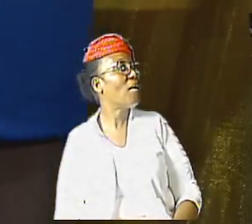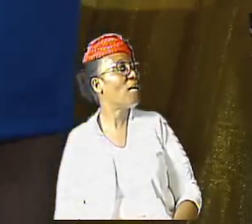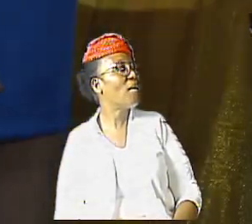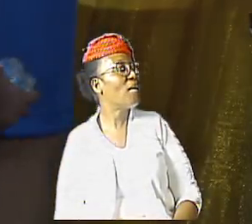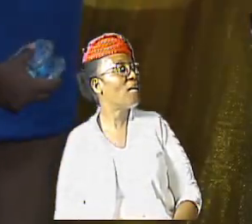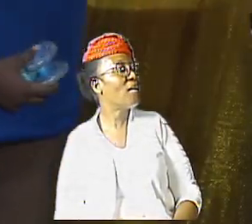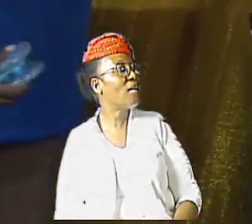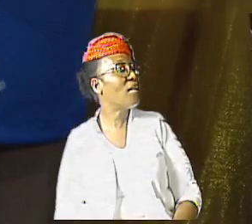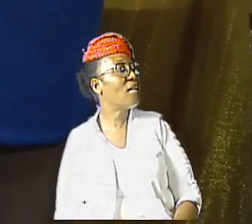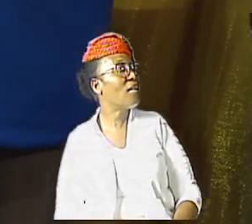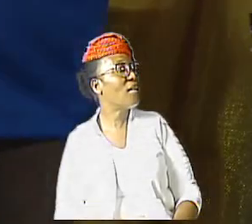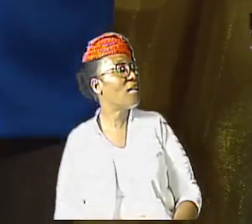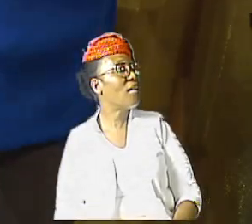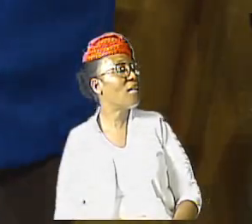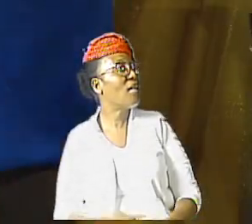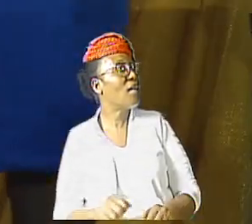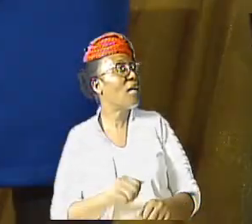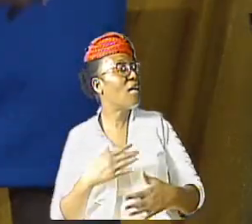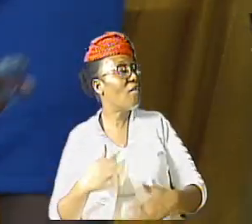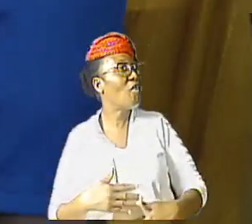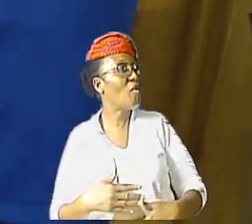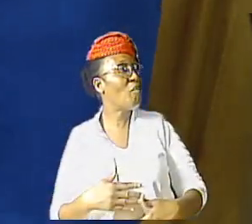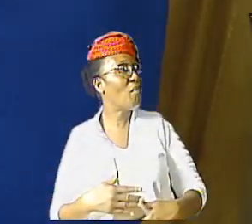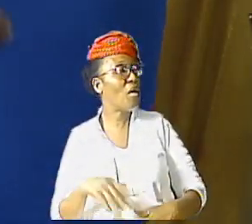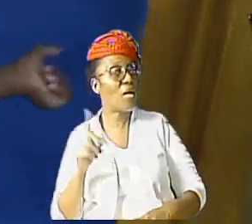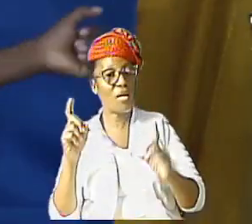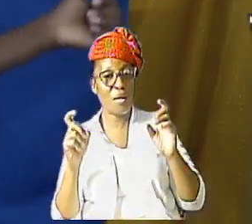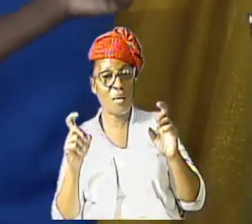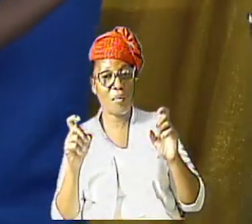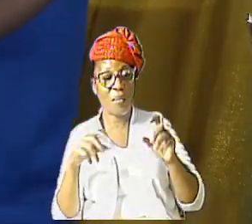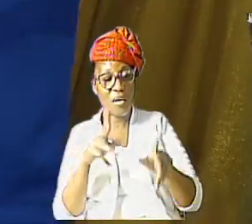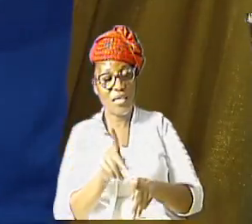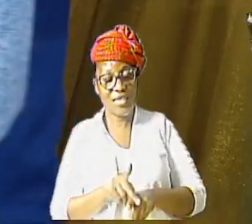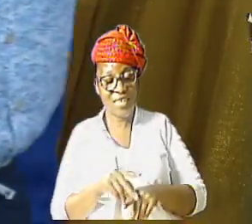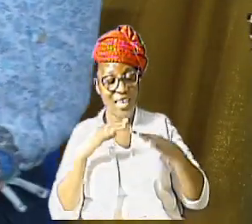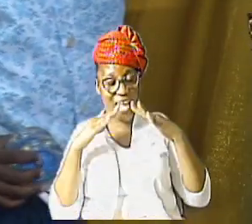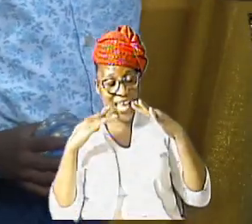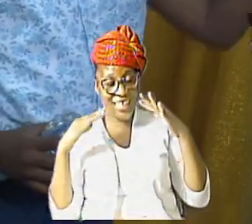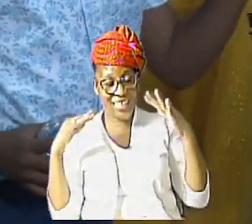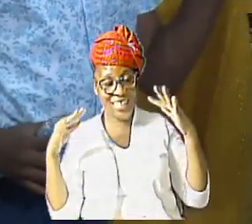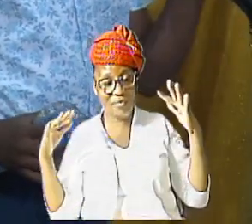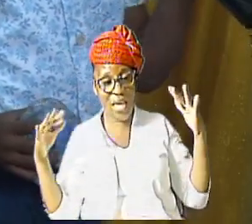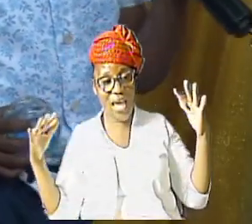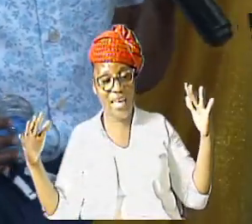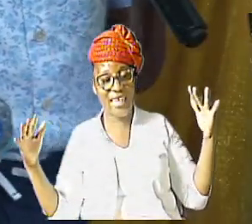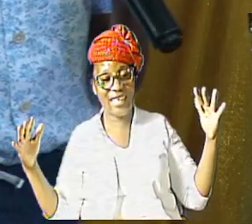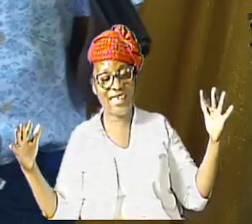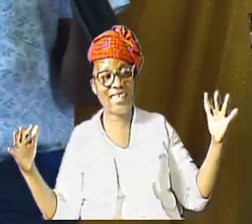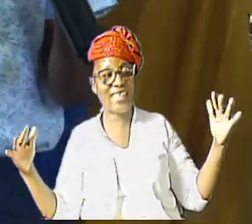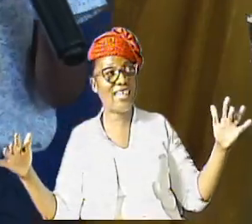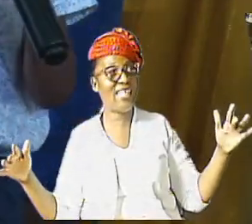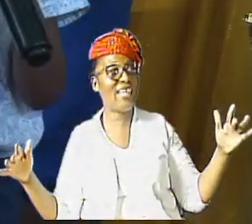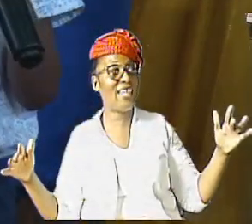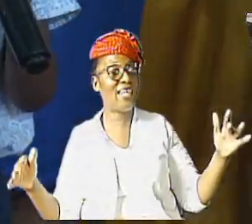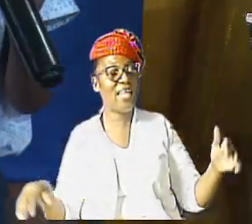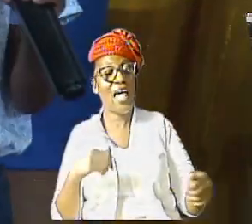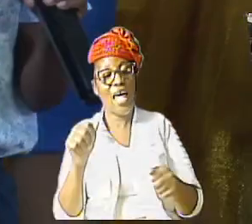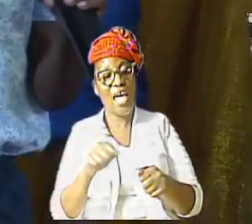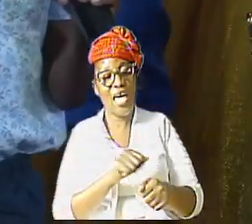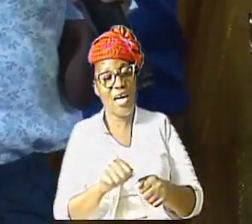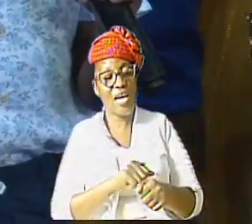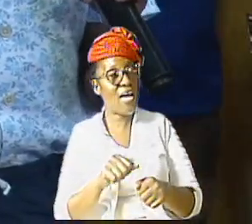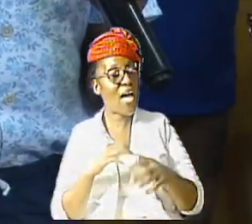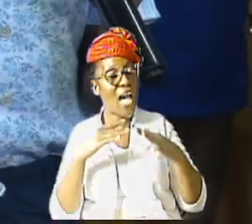everybody ought to keep smiling. Everybody ought to keep smiling.